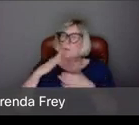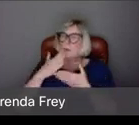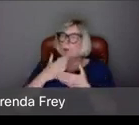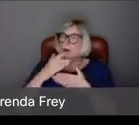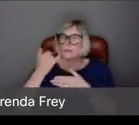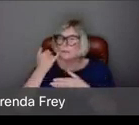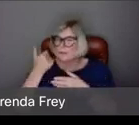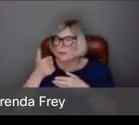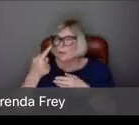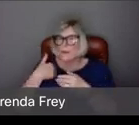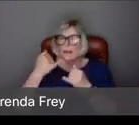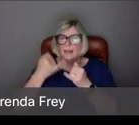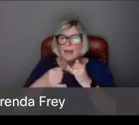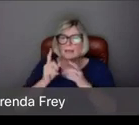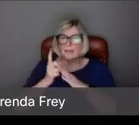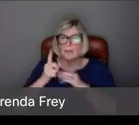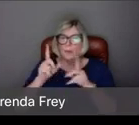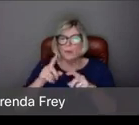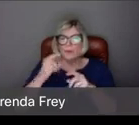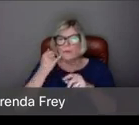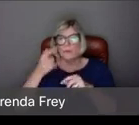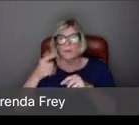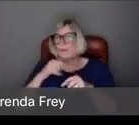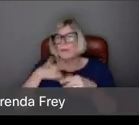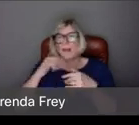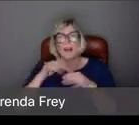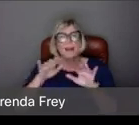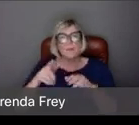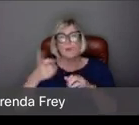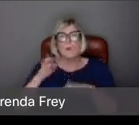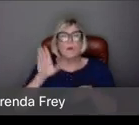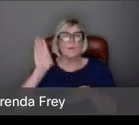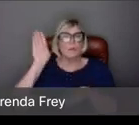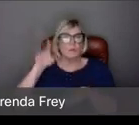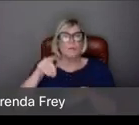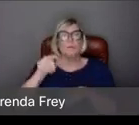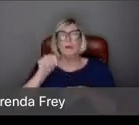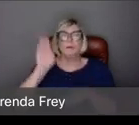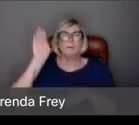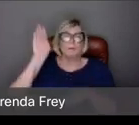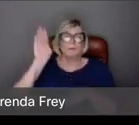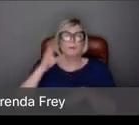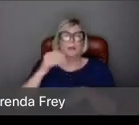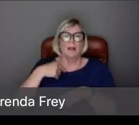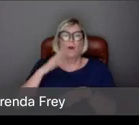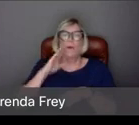minute questions. If you don't feel like typing and you want to raise your hand, you can certainly raise your hand and we'll unmute